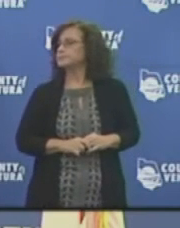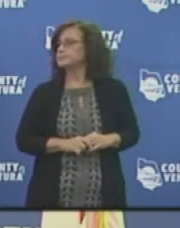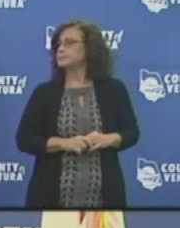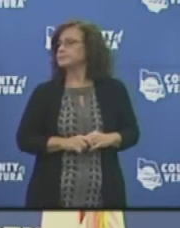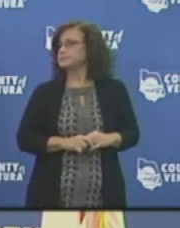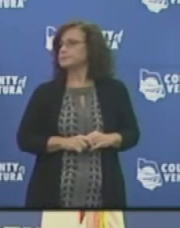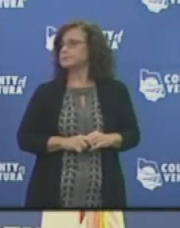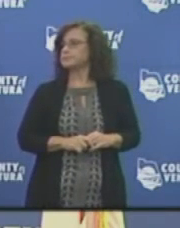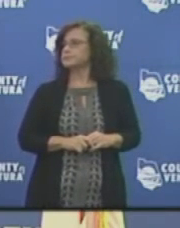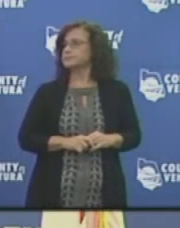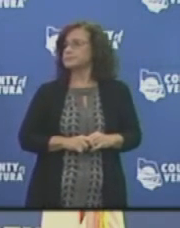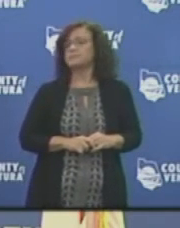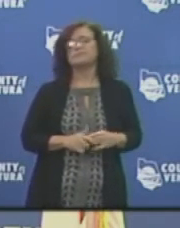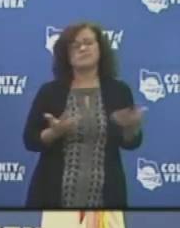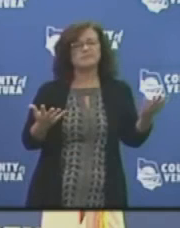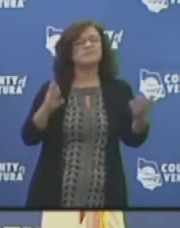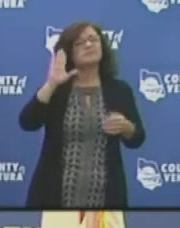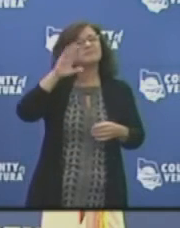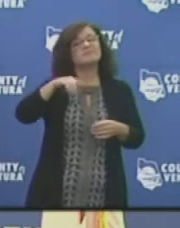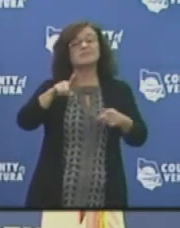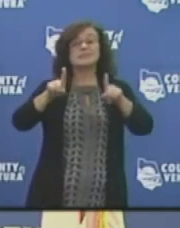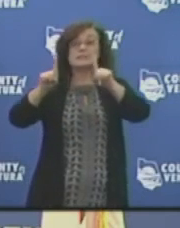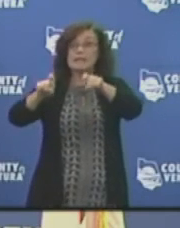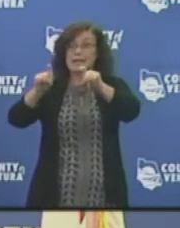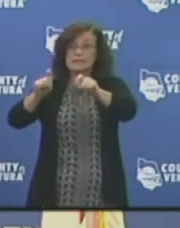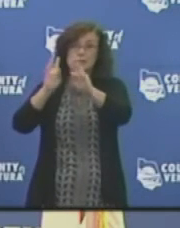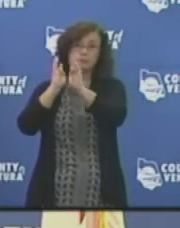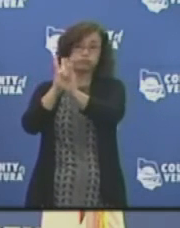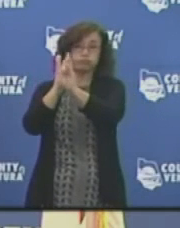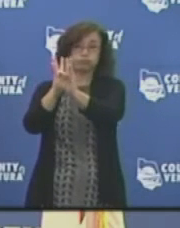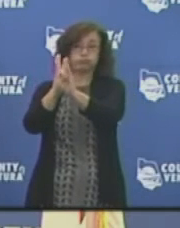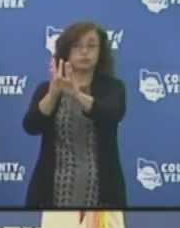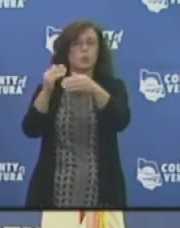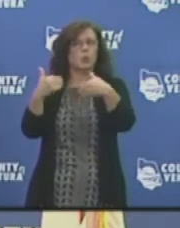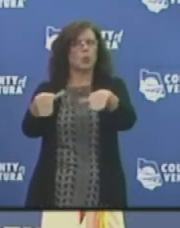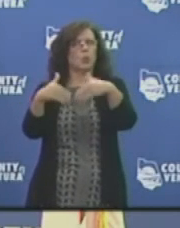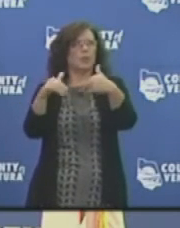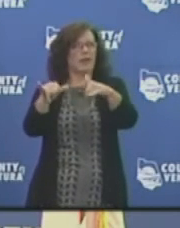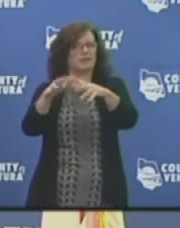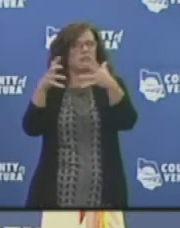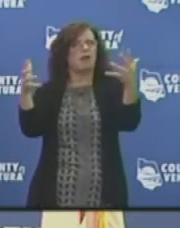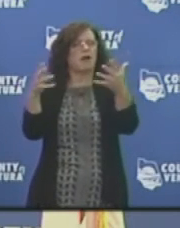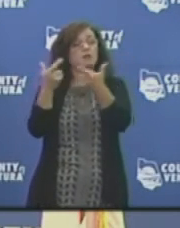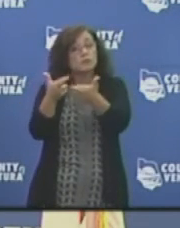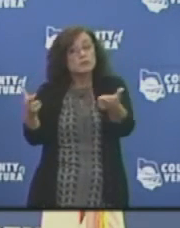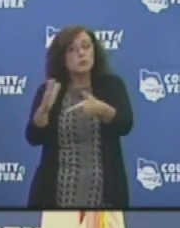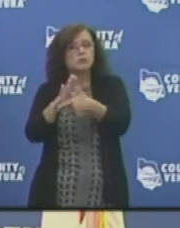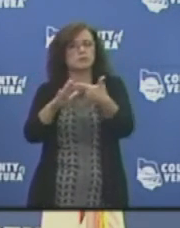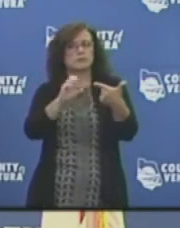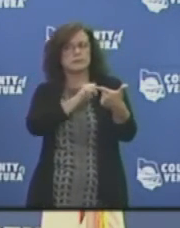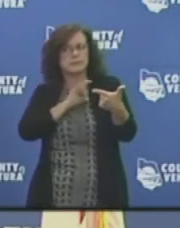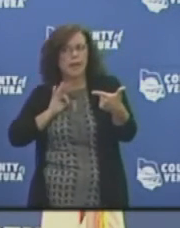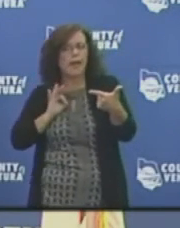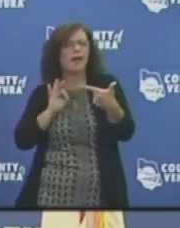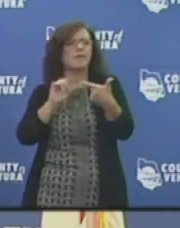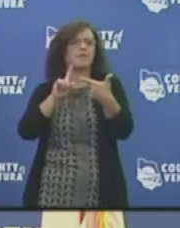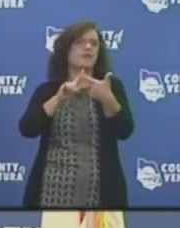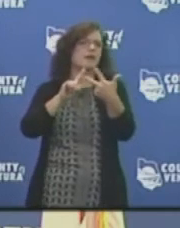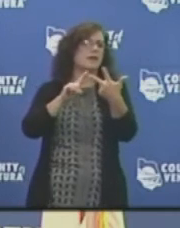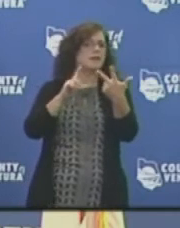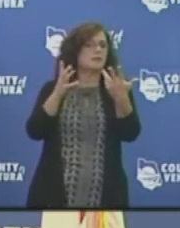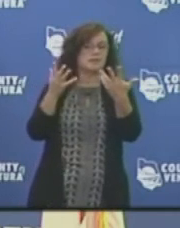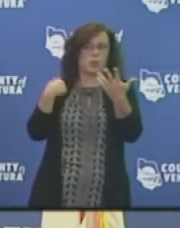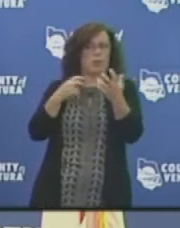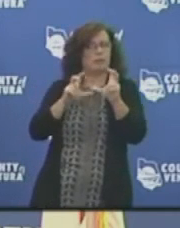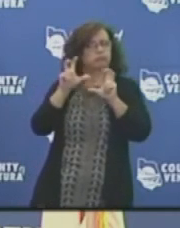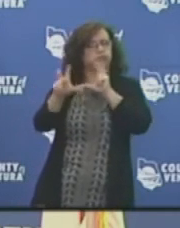at this volume is putting a strain on the system, in terms of the staff, and resources financially. It's a big